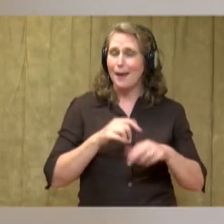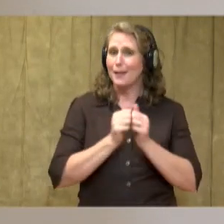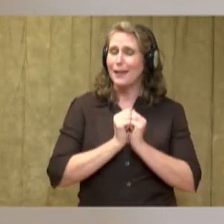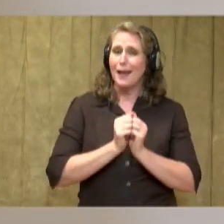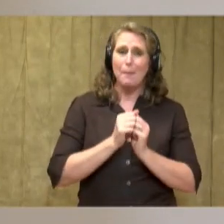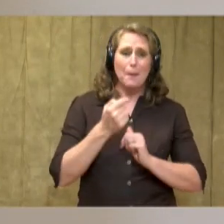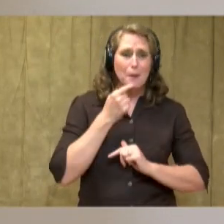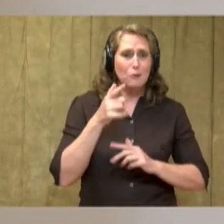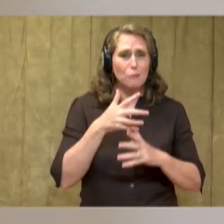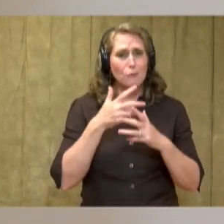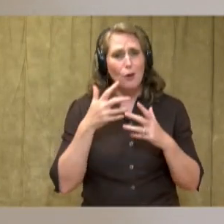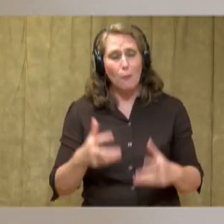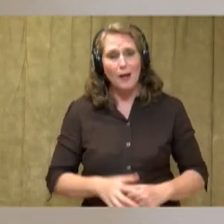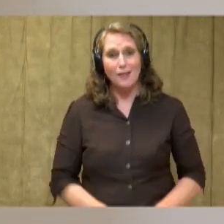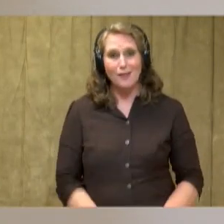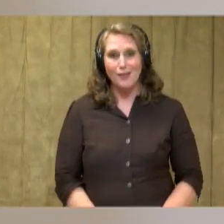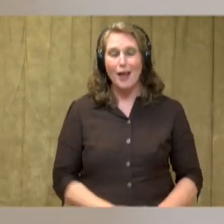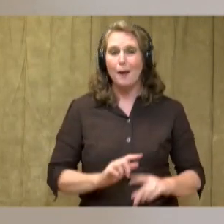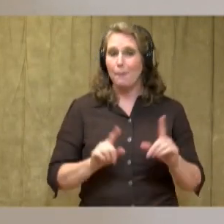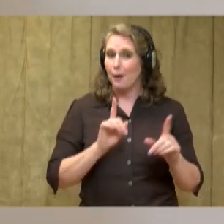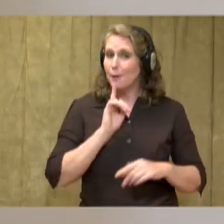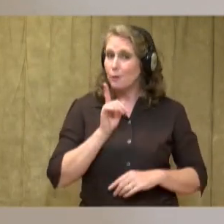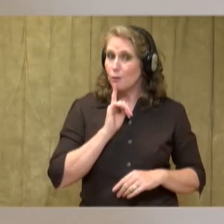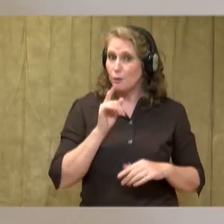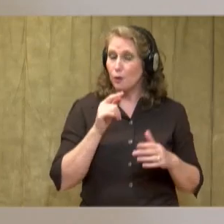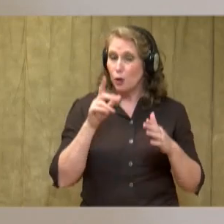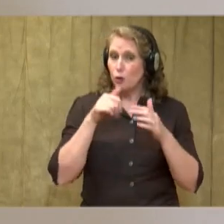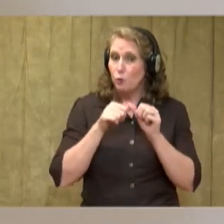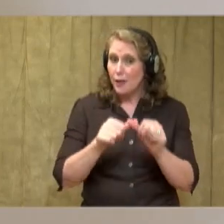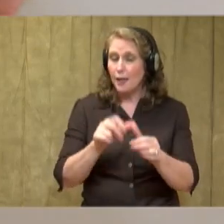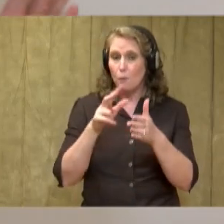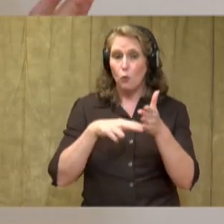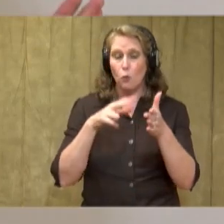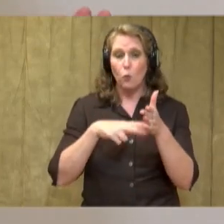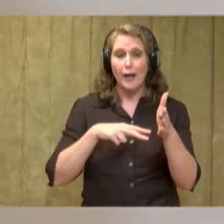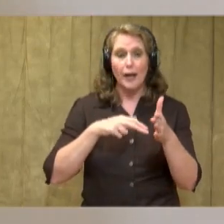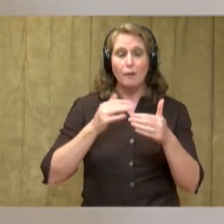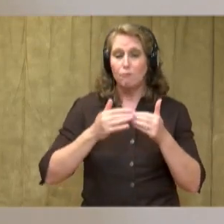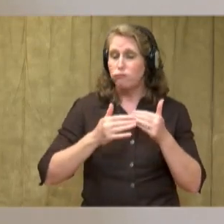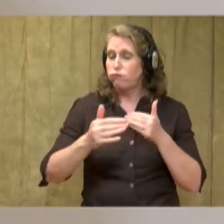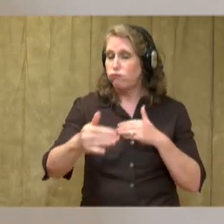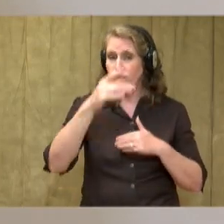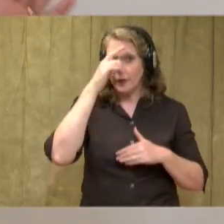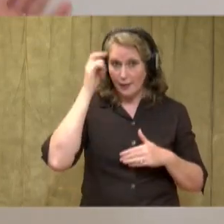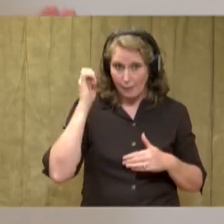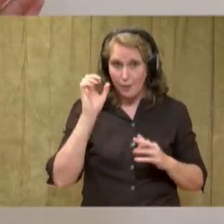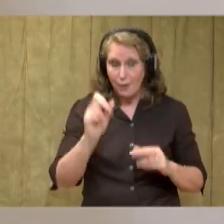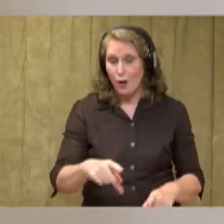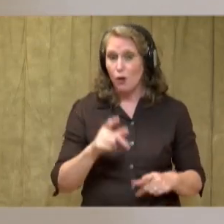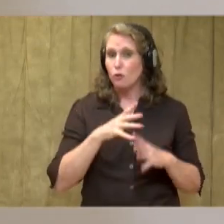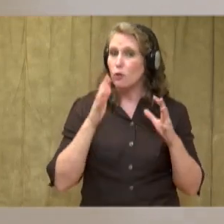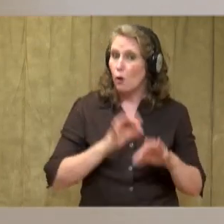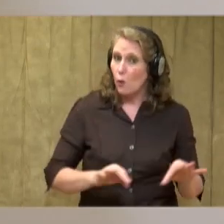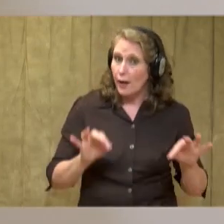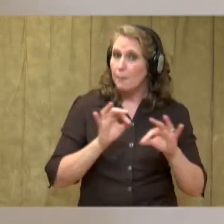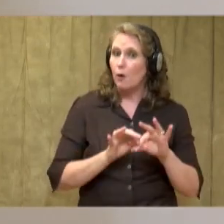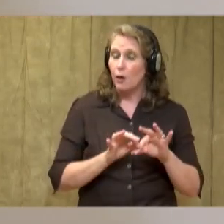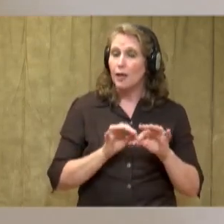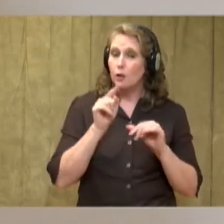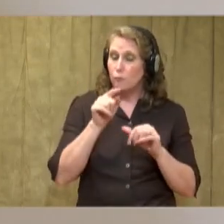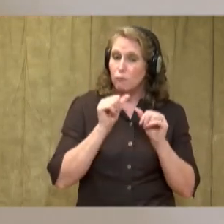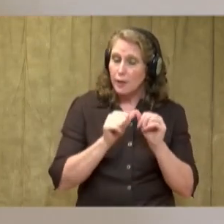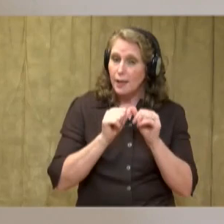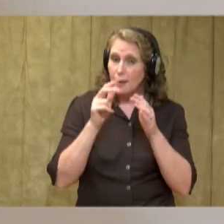y'all so much, all right? But make sure that you keep reading all summer long, all right? It's so important for you to keep